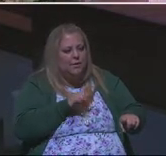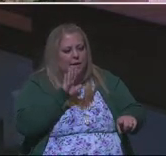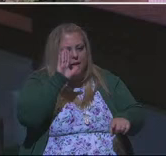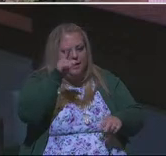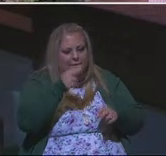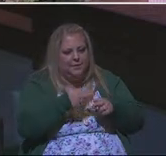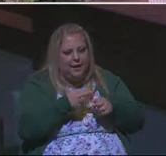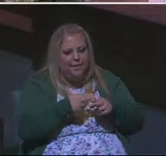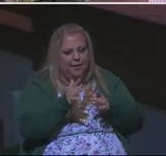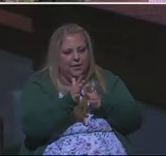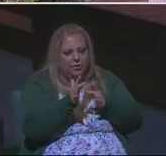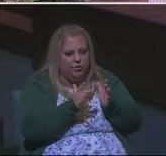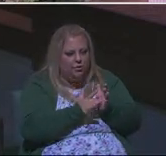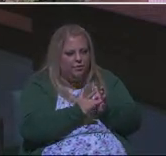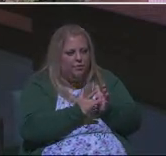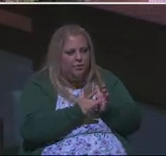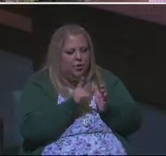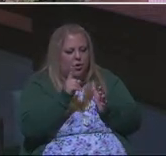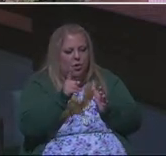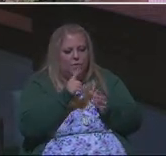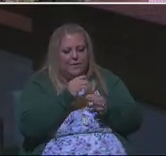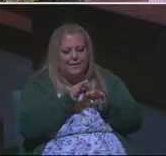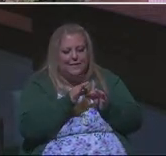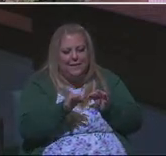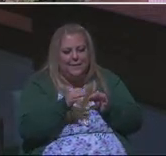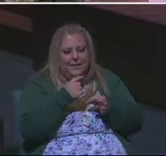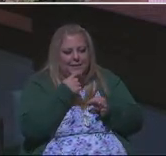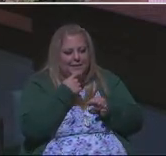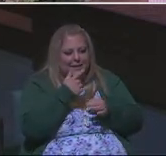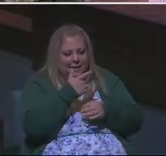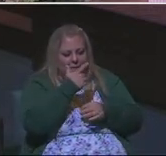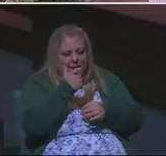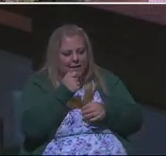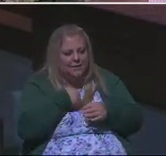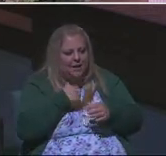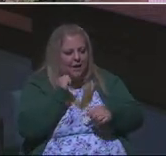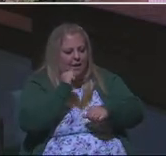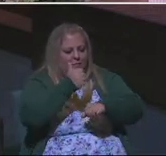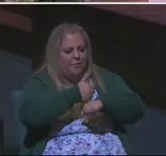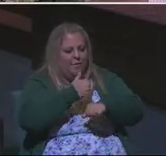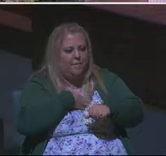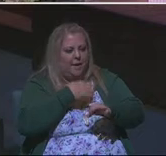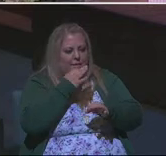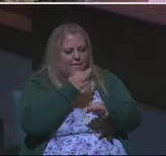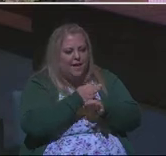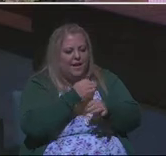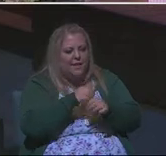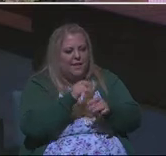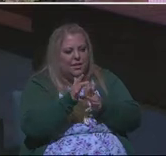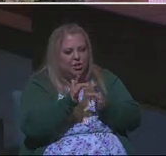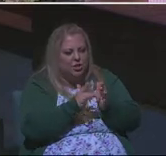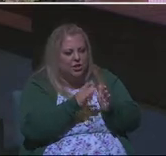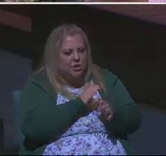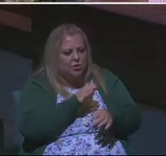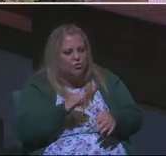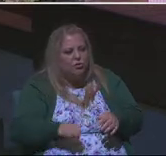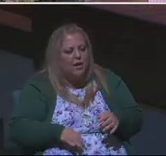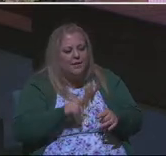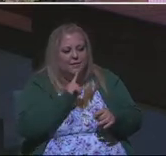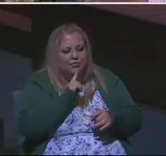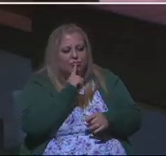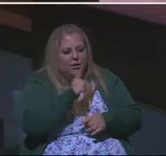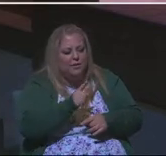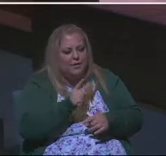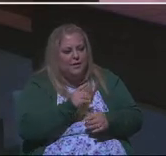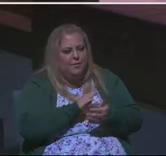Jesus. And you would simply say, because I have put my faith in Jesus Christ, trusted him to forgive me of my